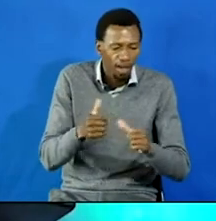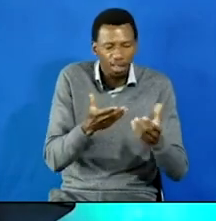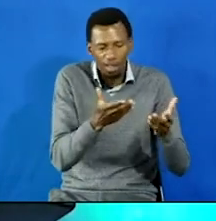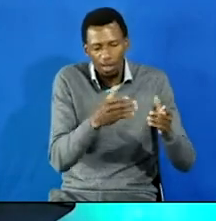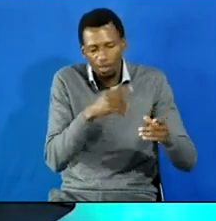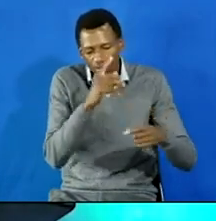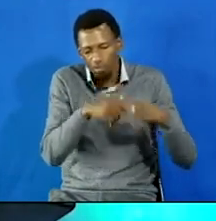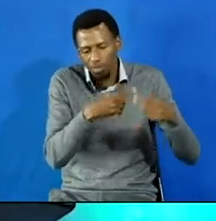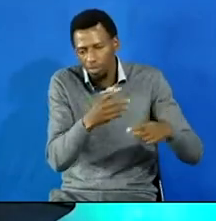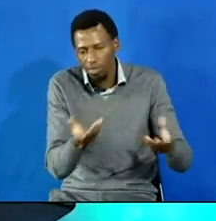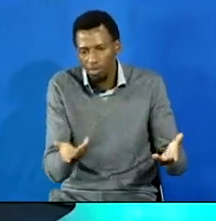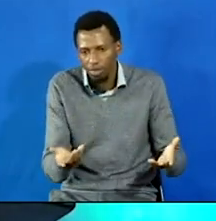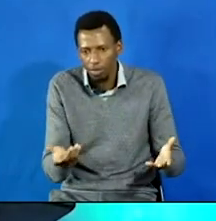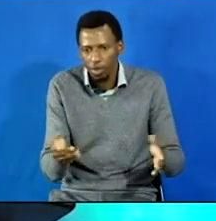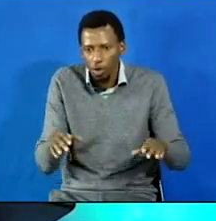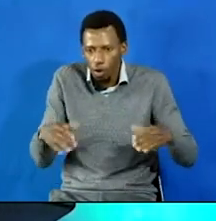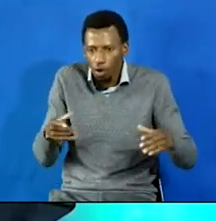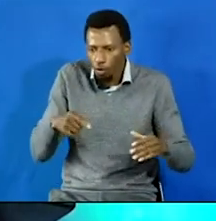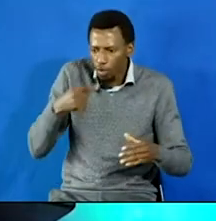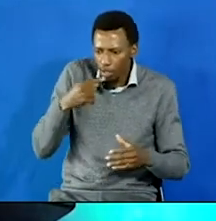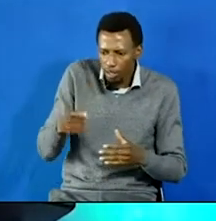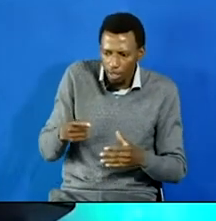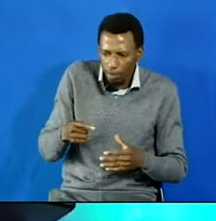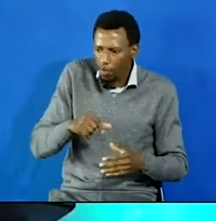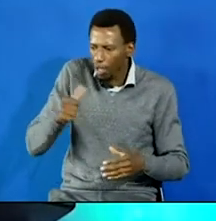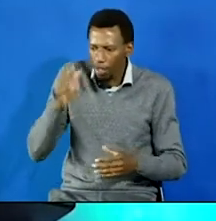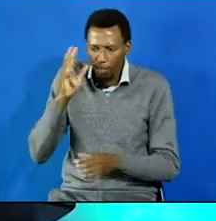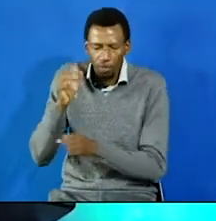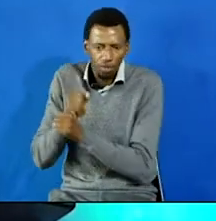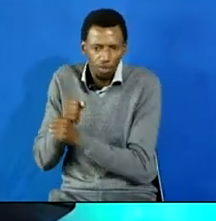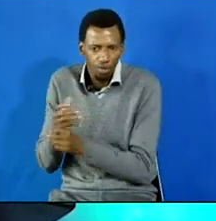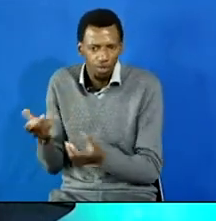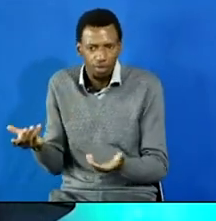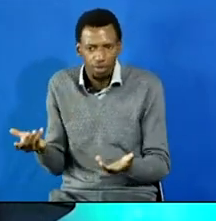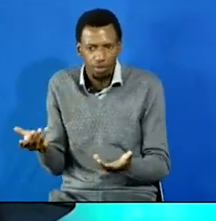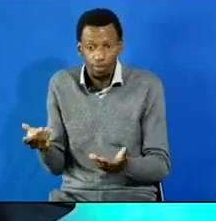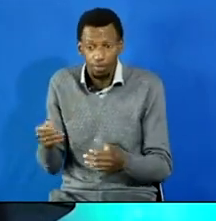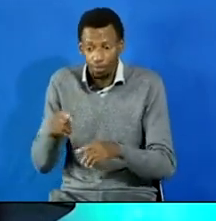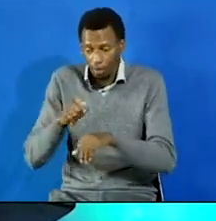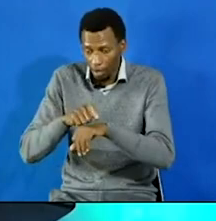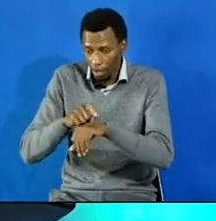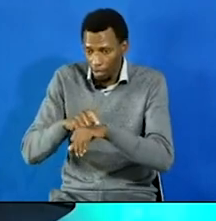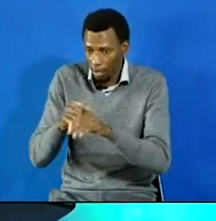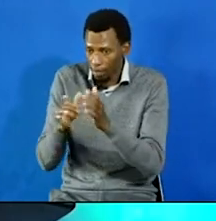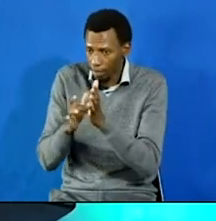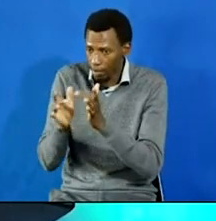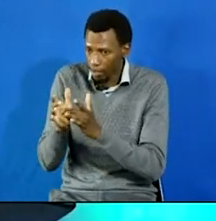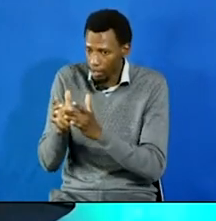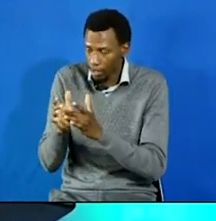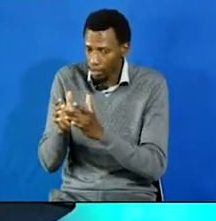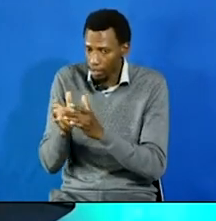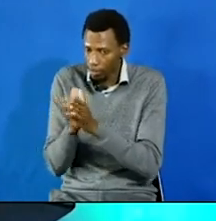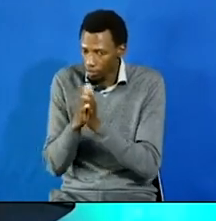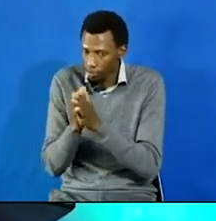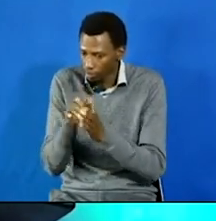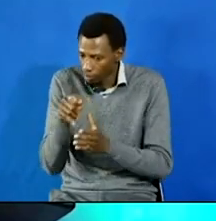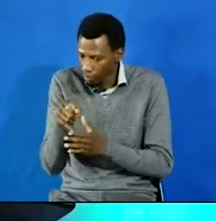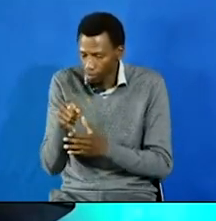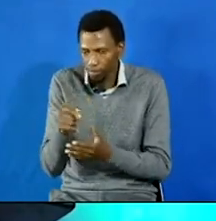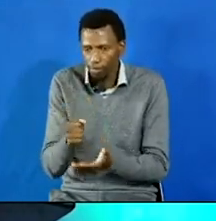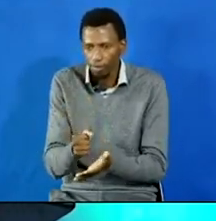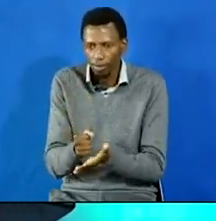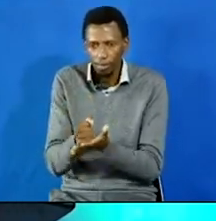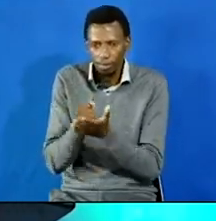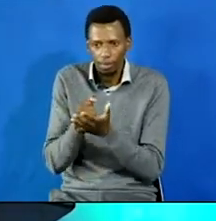it? Or are we saying others will do it on our behalf? And when Jesus speaks that parable, it helps me